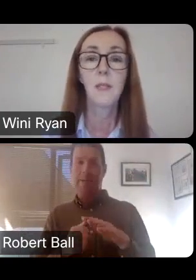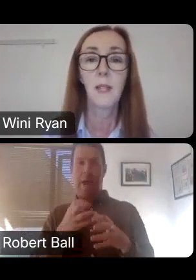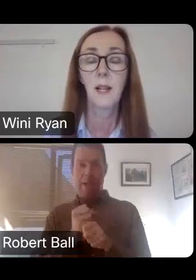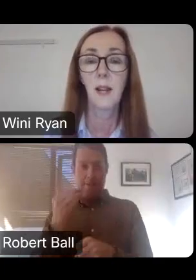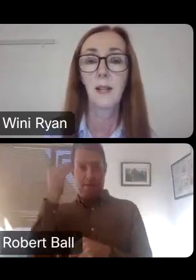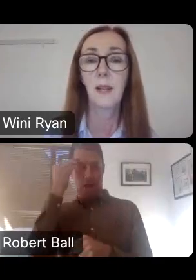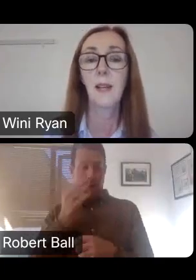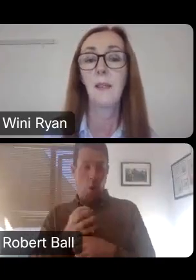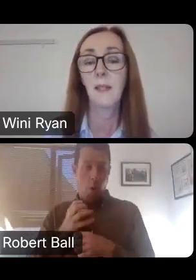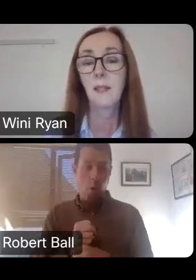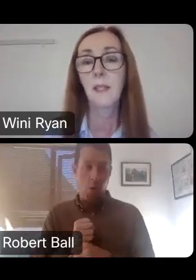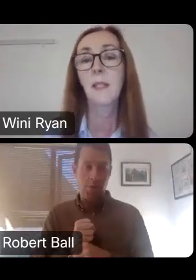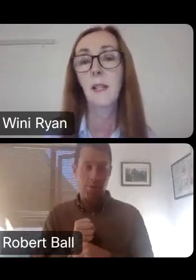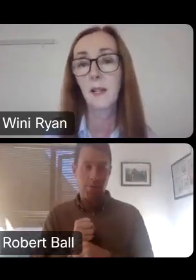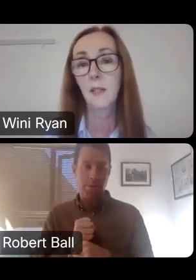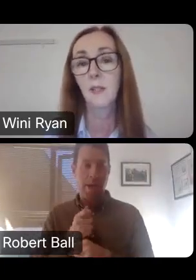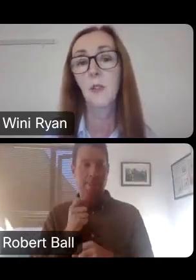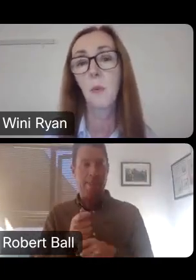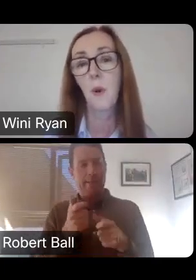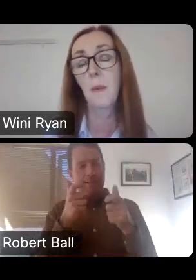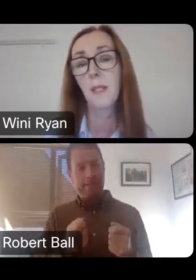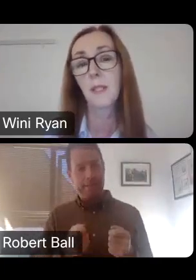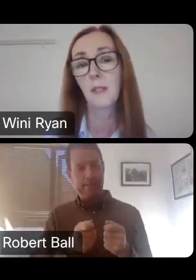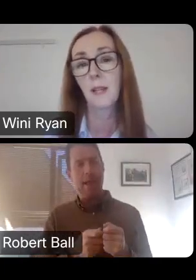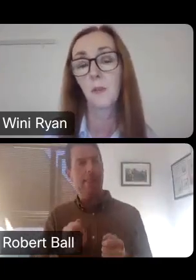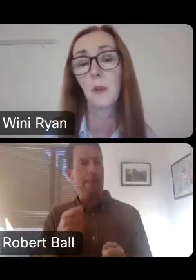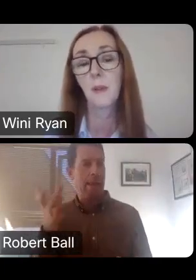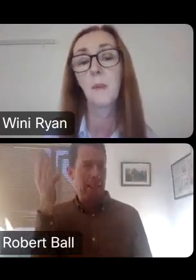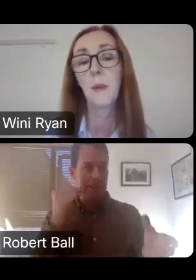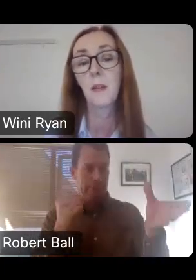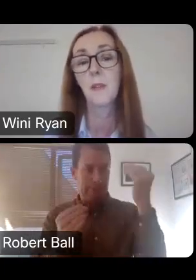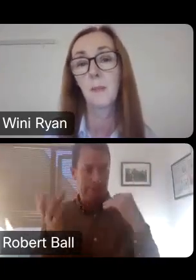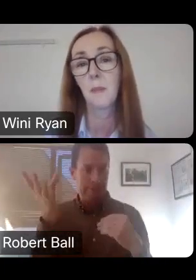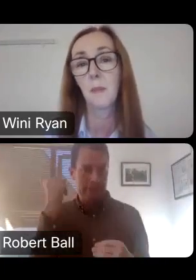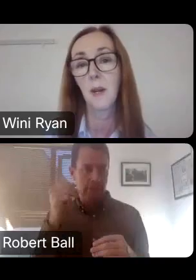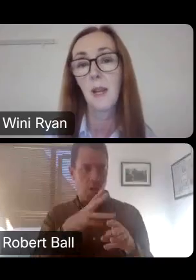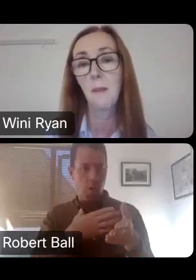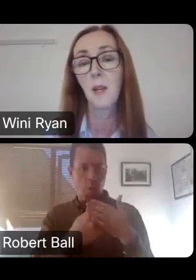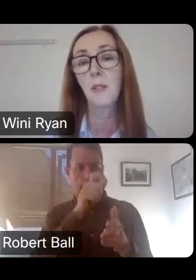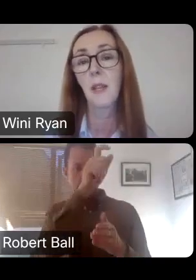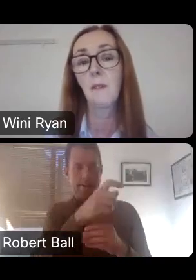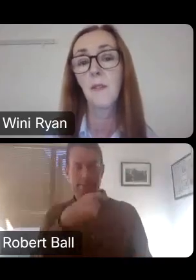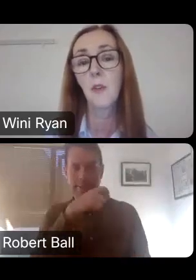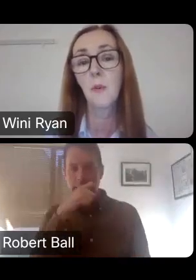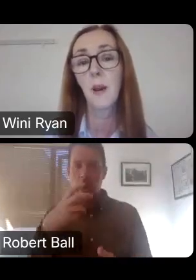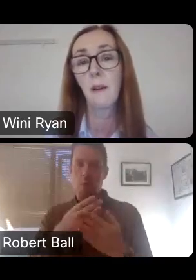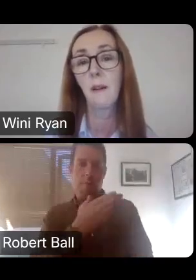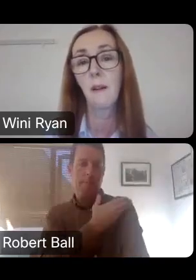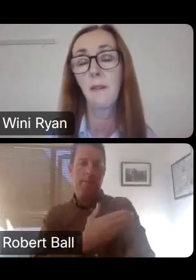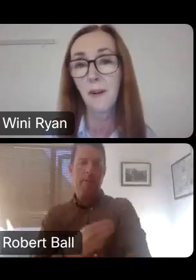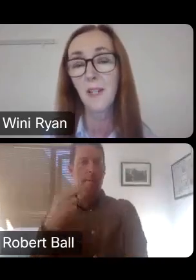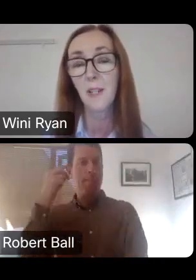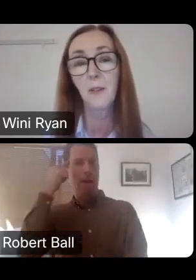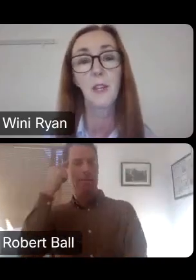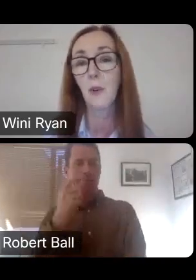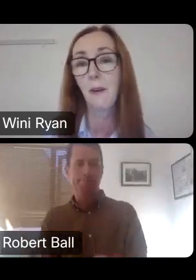Hold that lightly and then sit and listen to what the patient says with a beginner's mind. Because if you are a knower